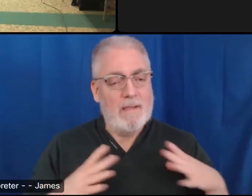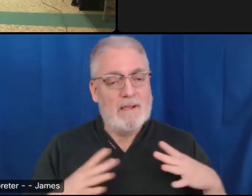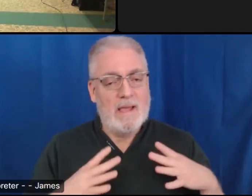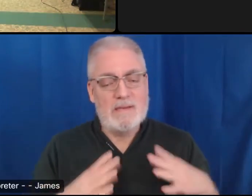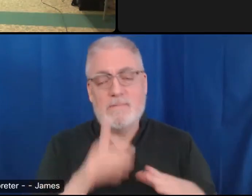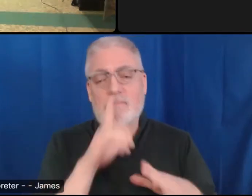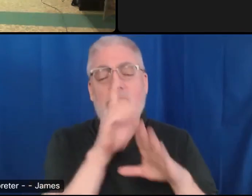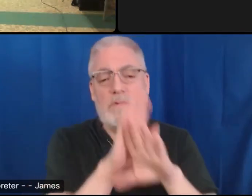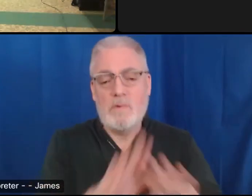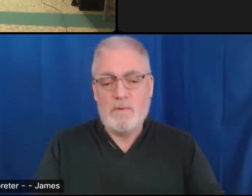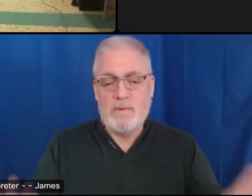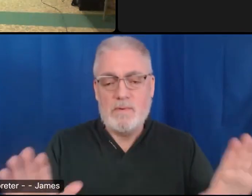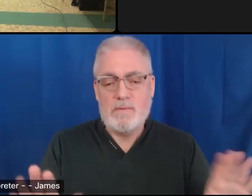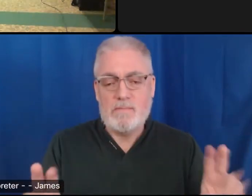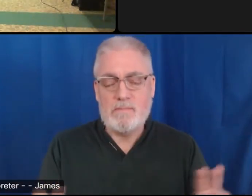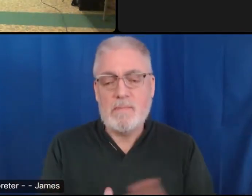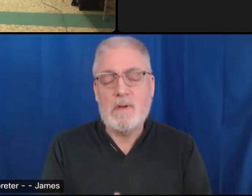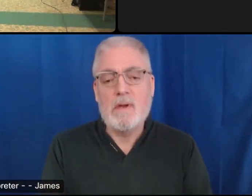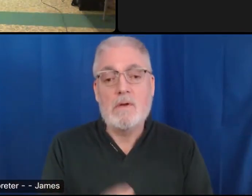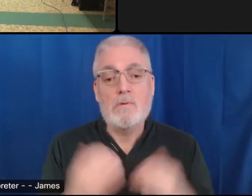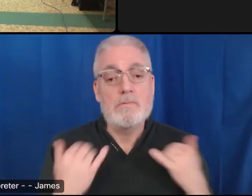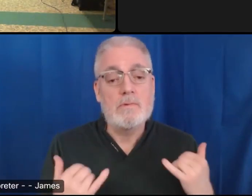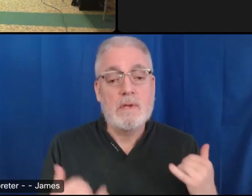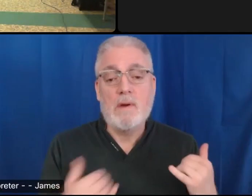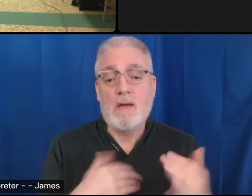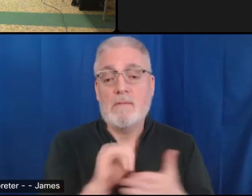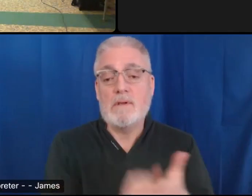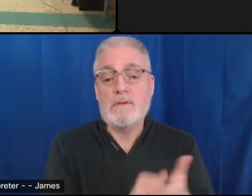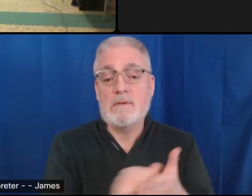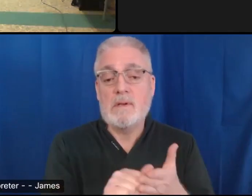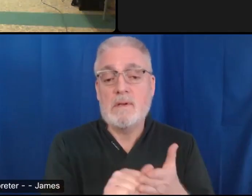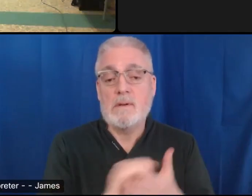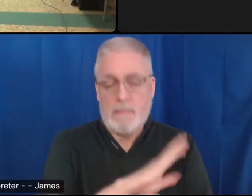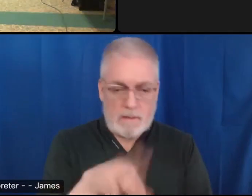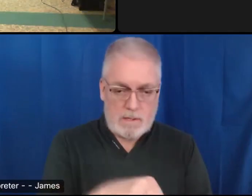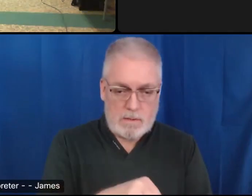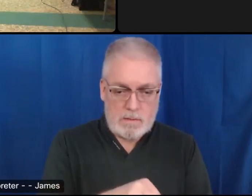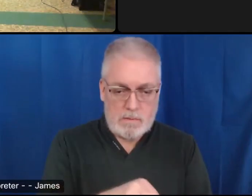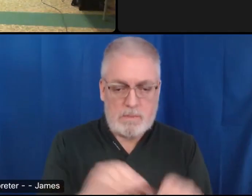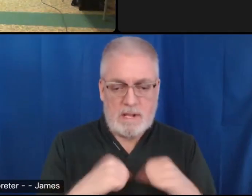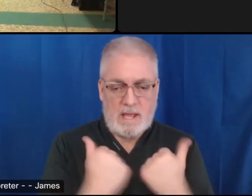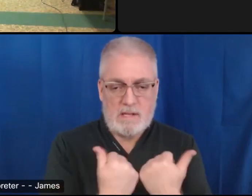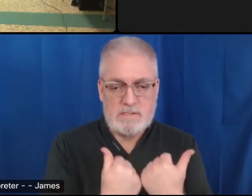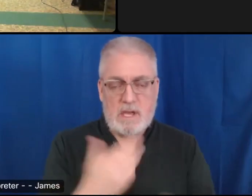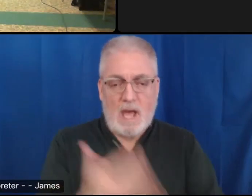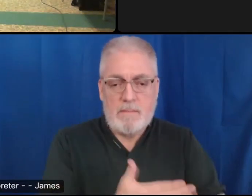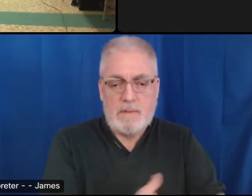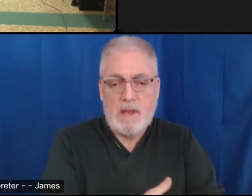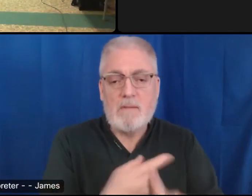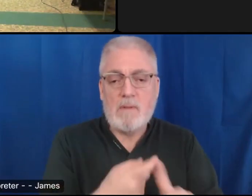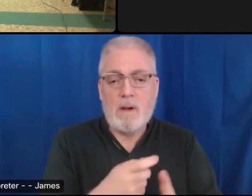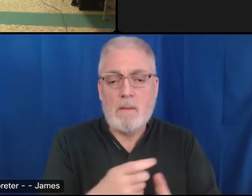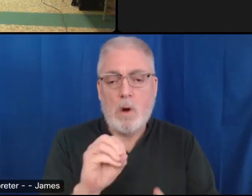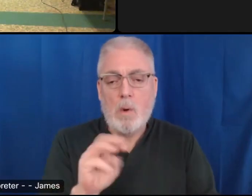So we today have an agenda that includes an agency update from the Office of Mental